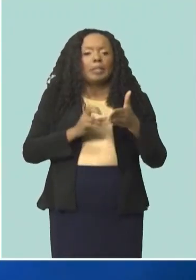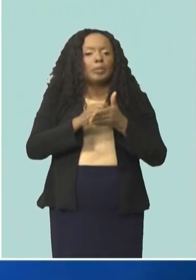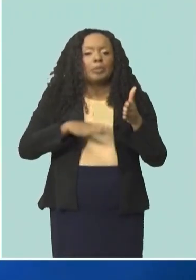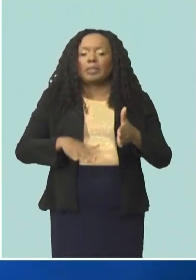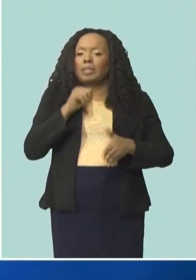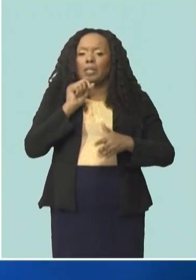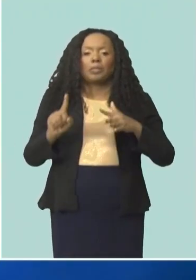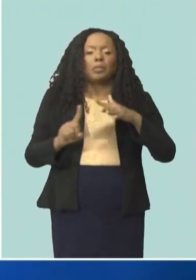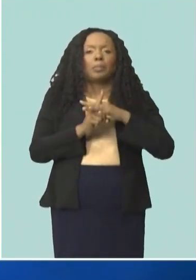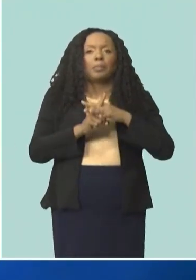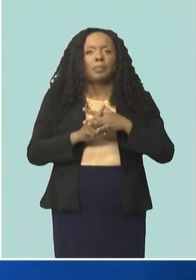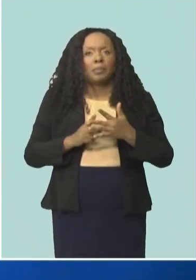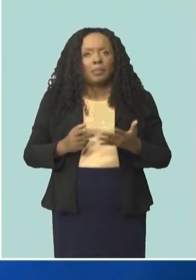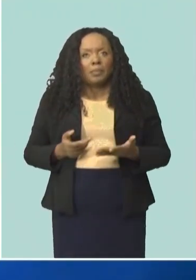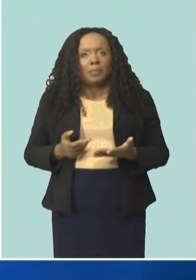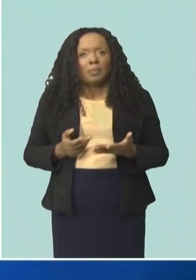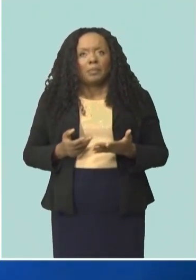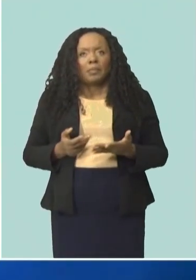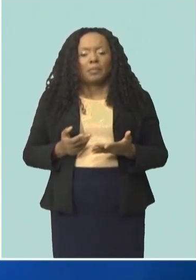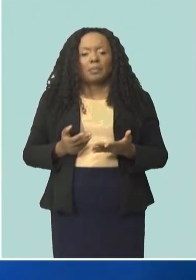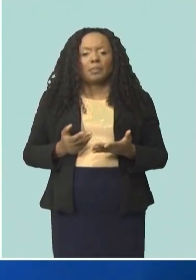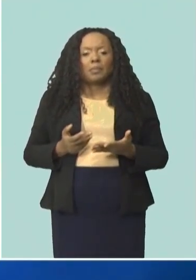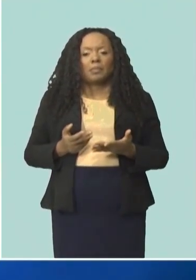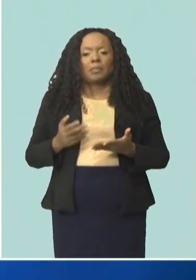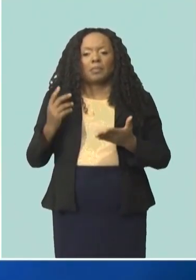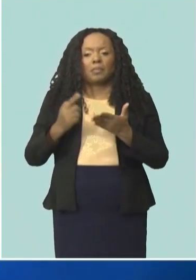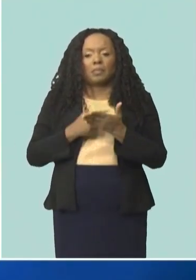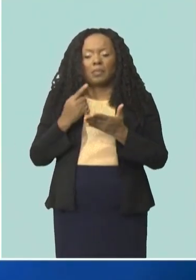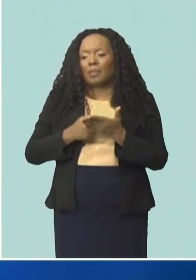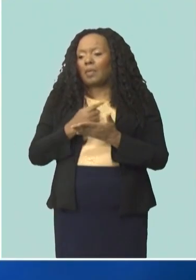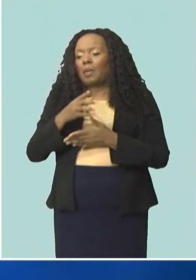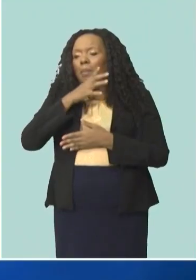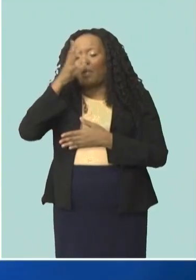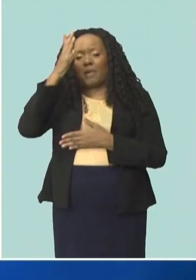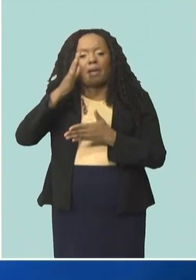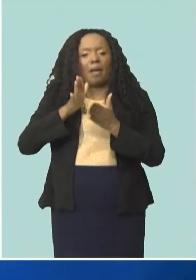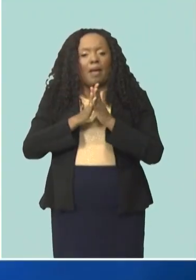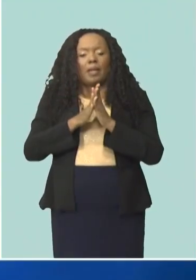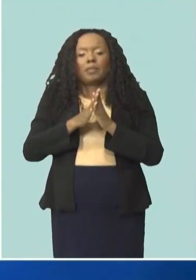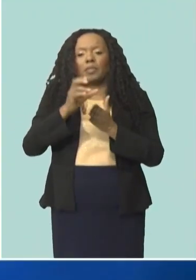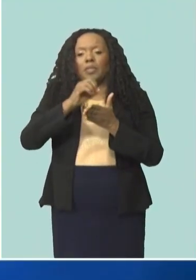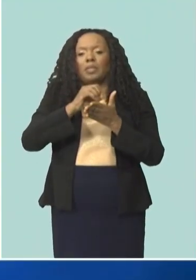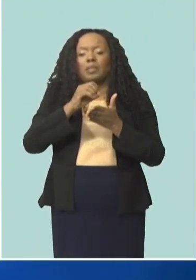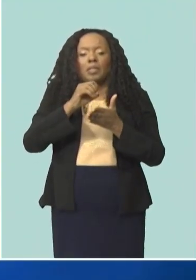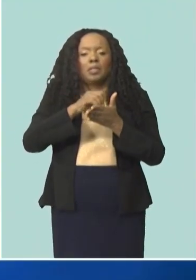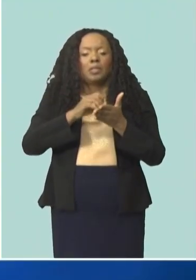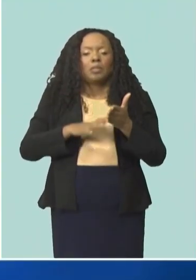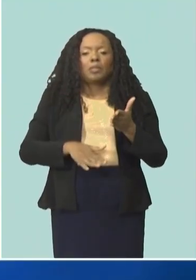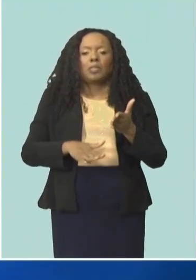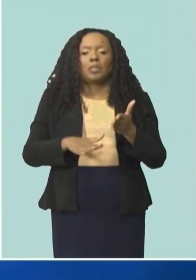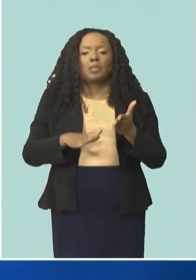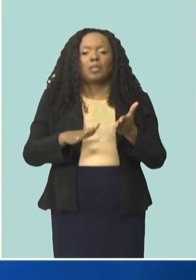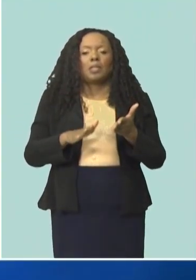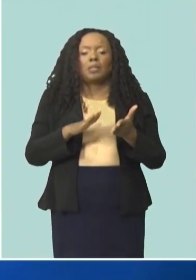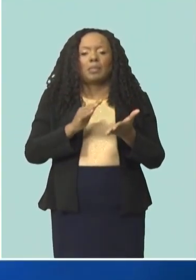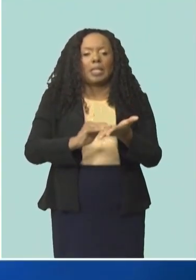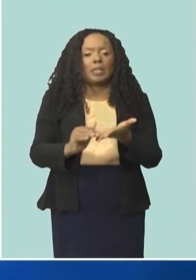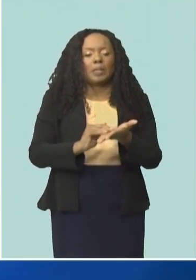to do with parents asking for their child to be withdrawn for the exam. But I think the majority of